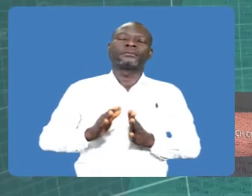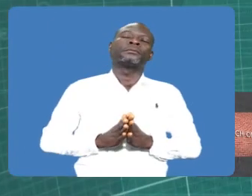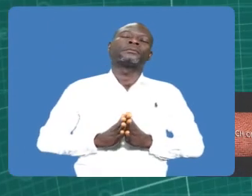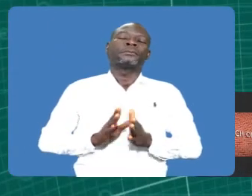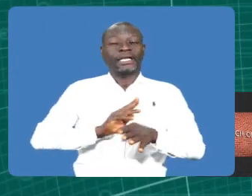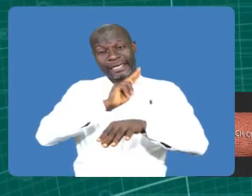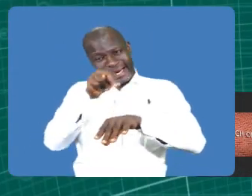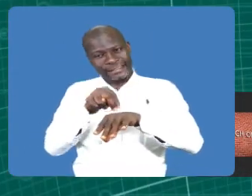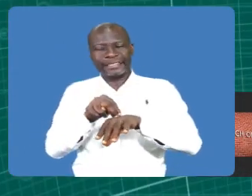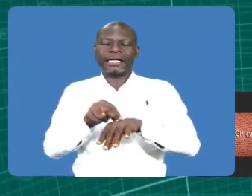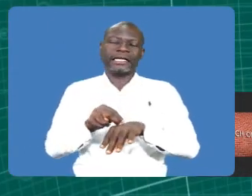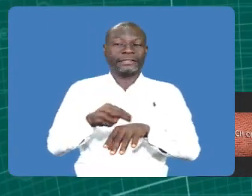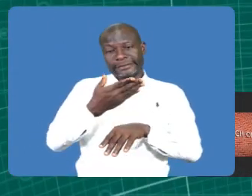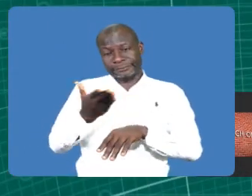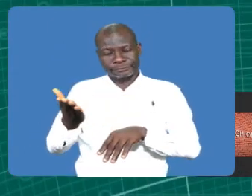interest.